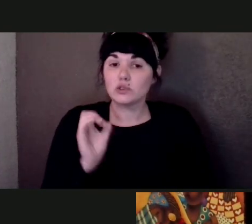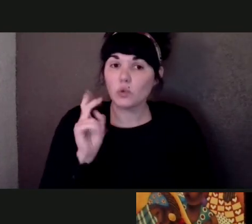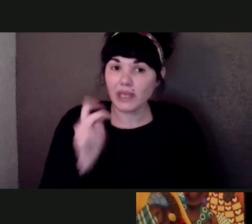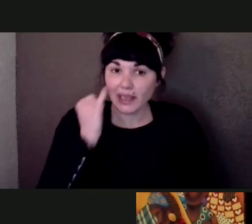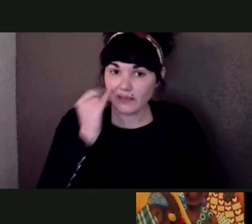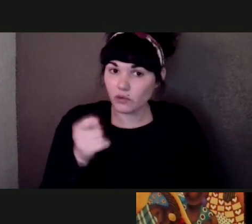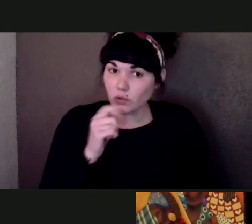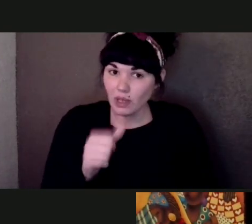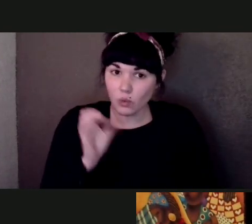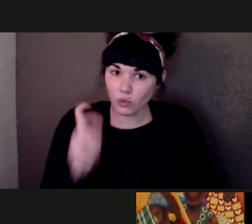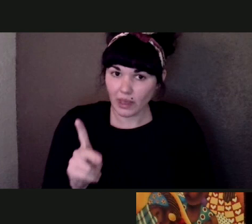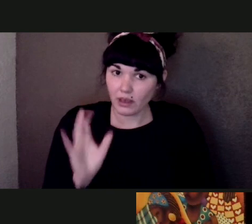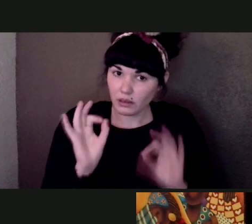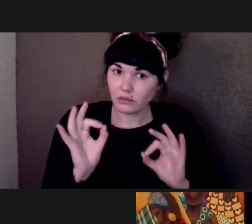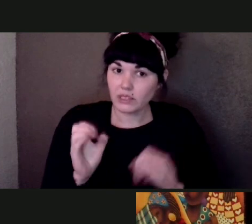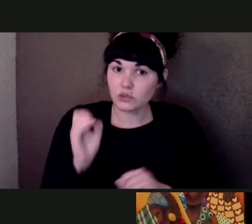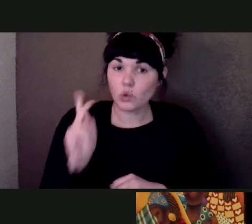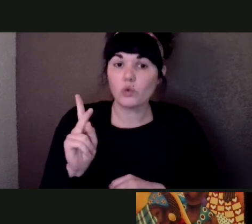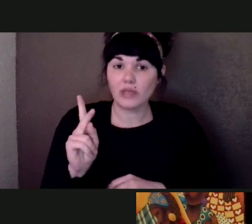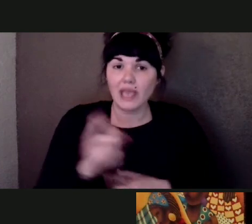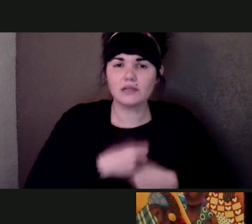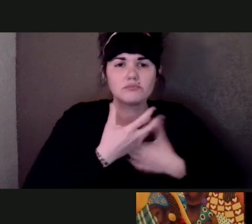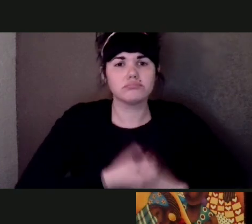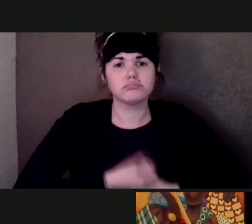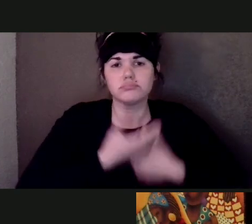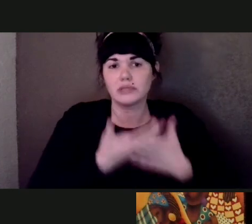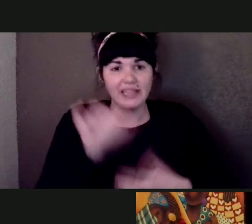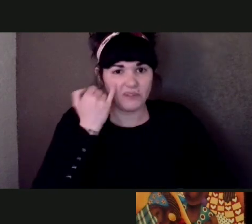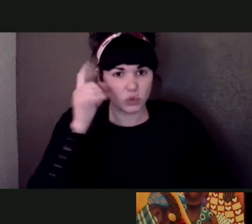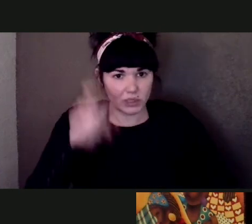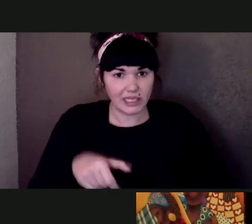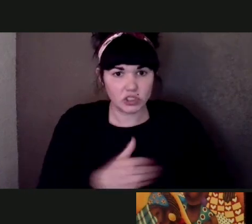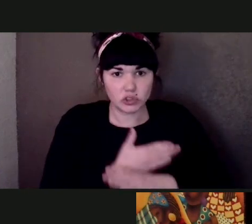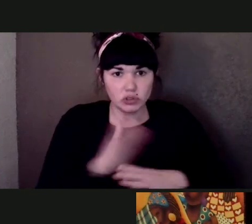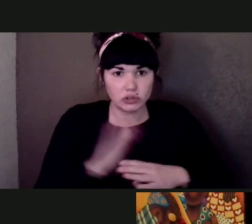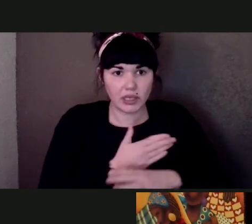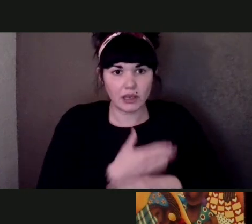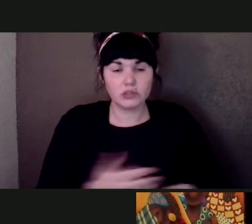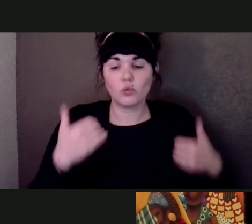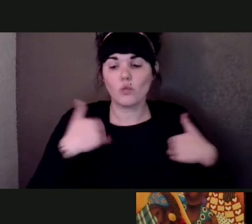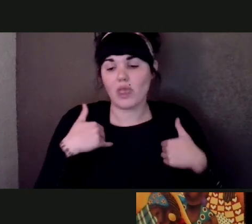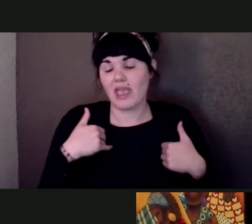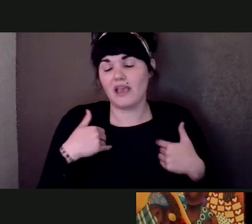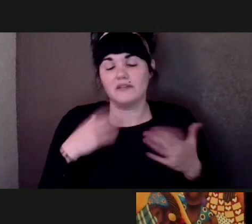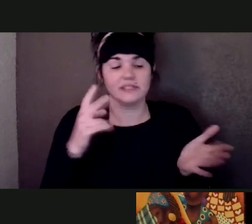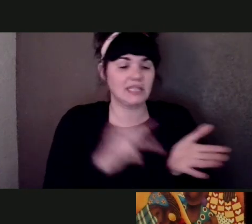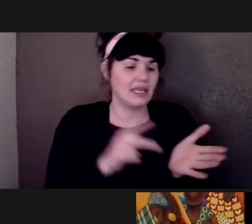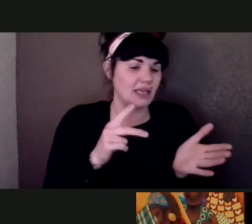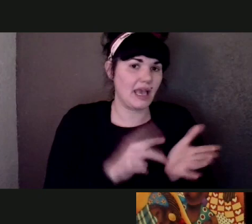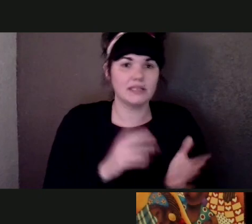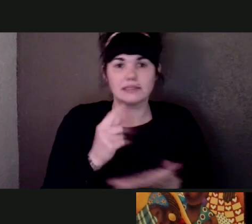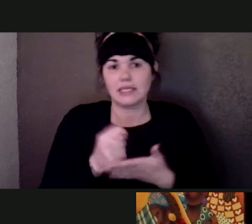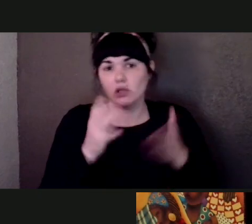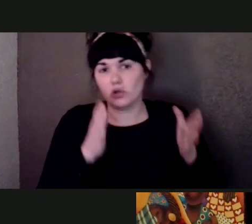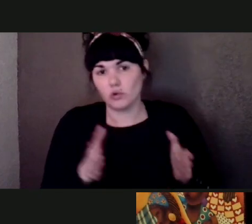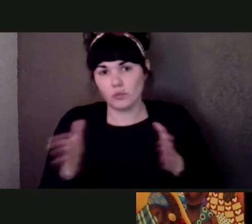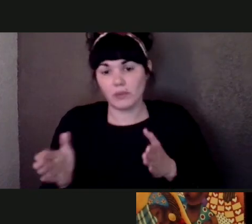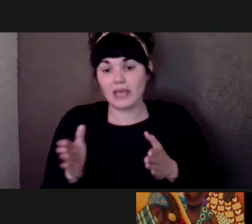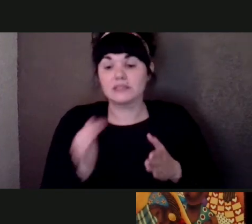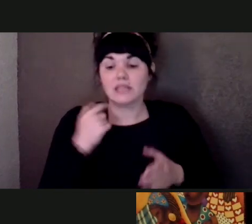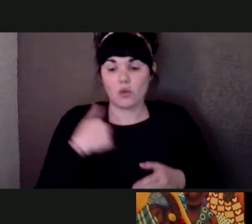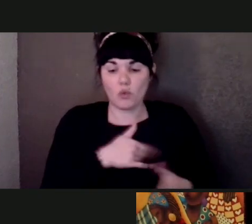And so we've done a lot with some of our psychologist friends and psychiatrist friends to be able to talk to our mentors, families, and even our youth